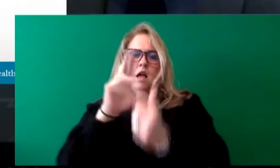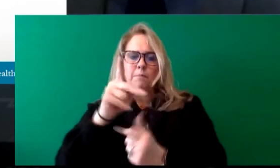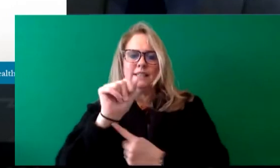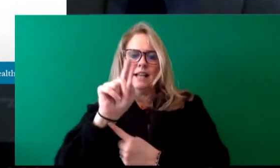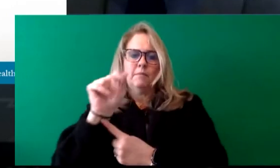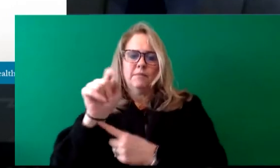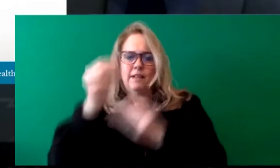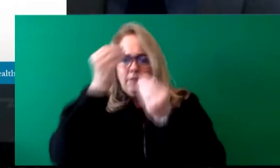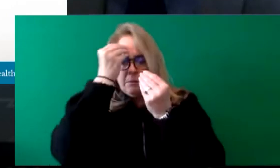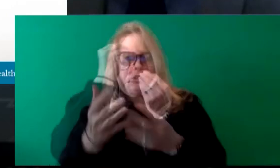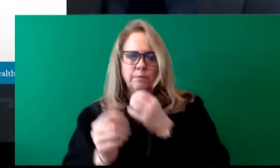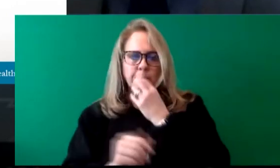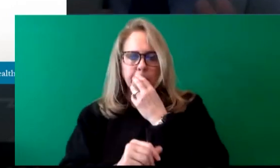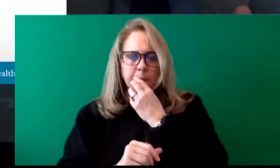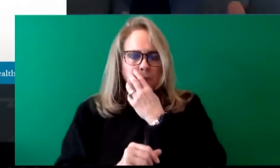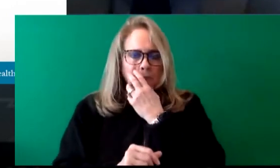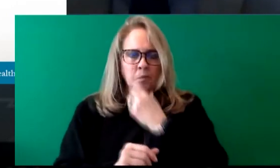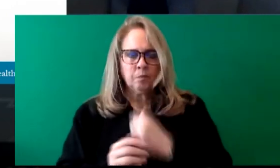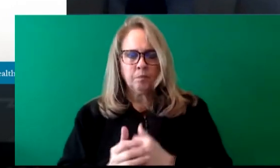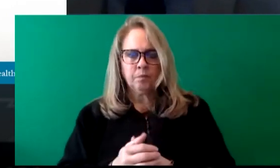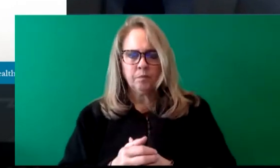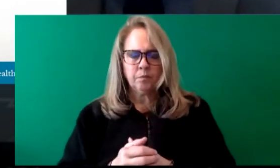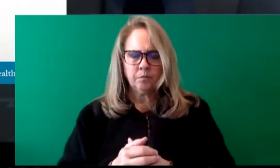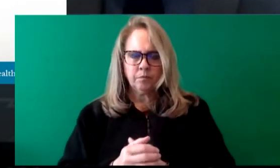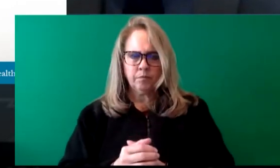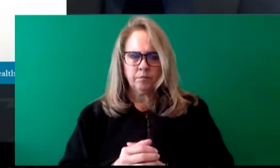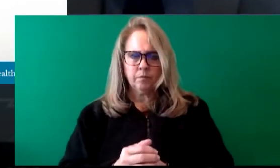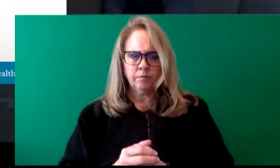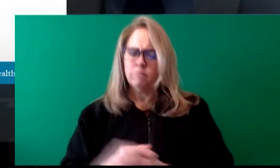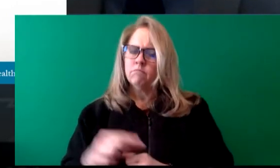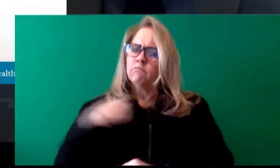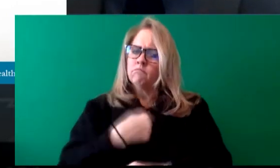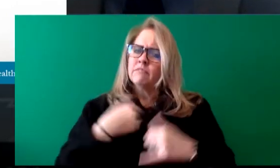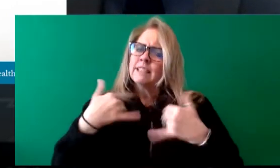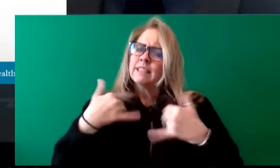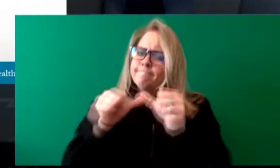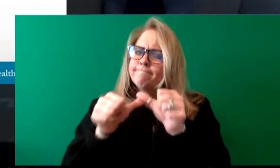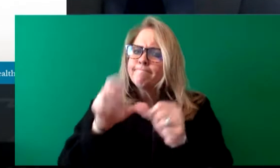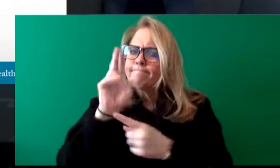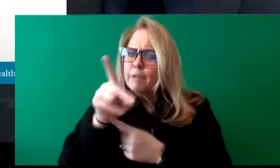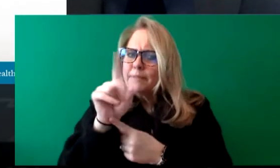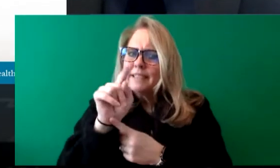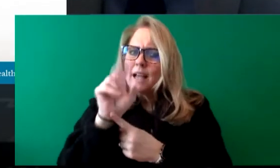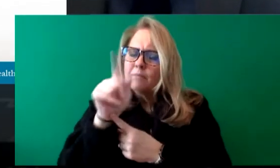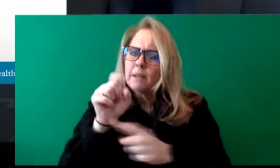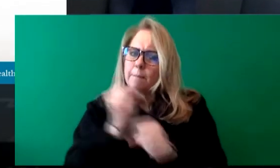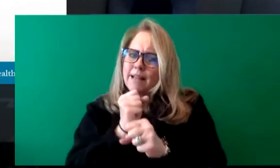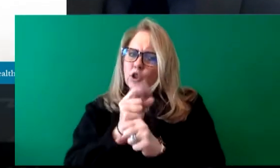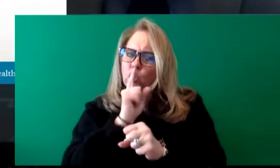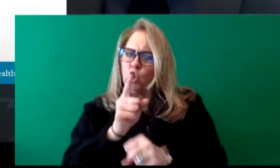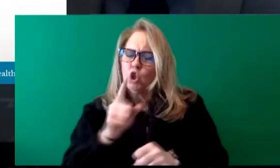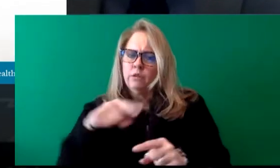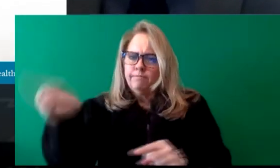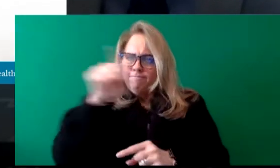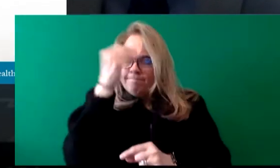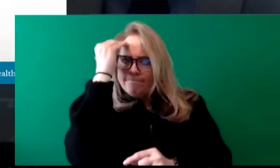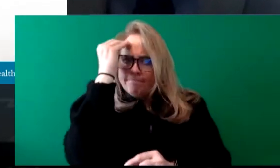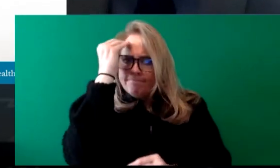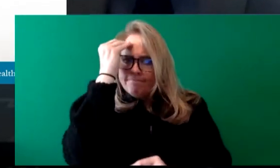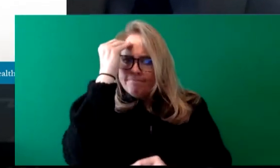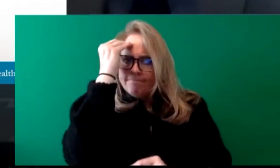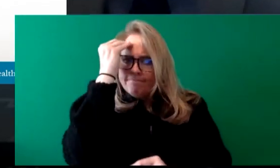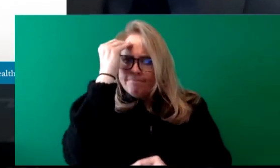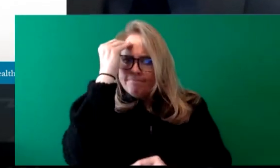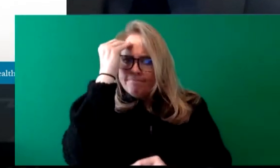now we are recognizing the need to shift to the next phase of data visualization.